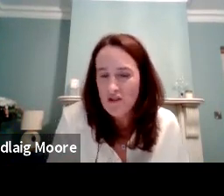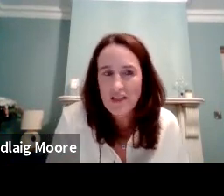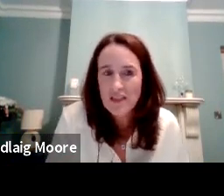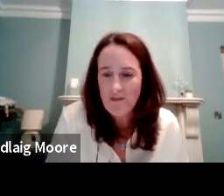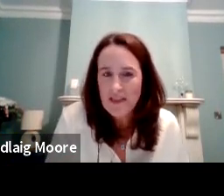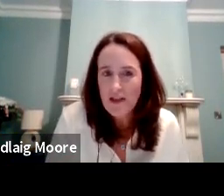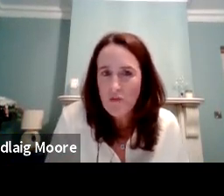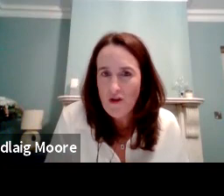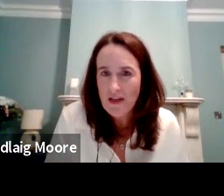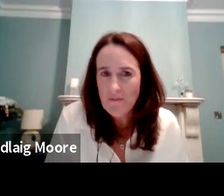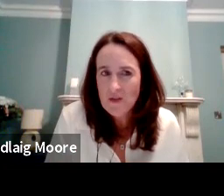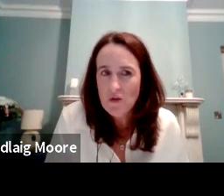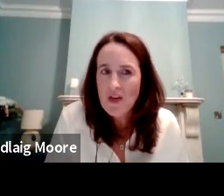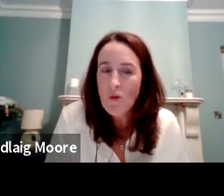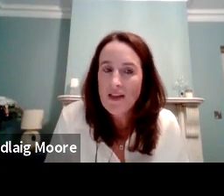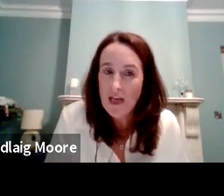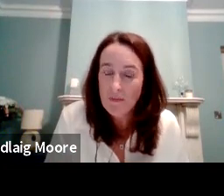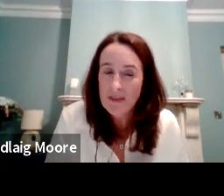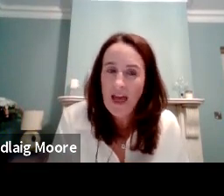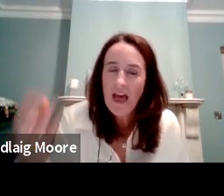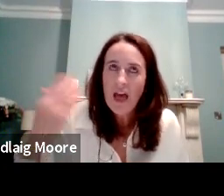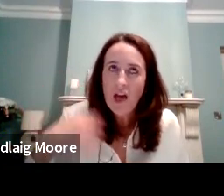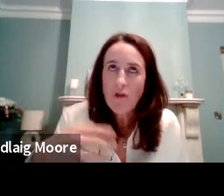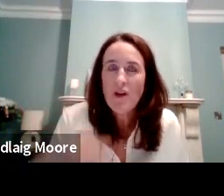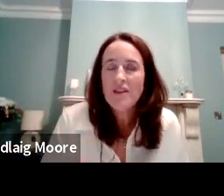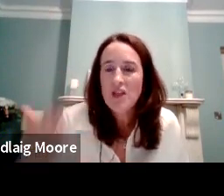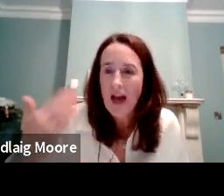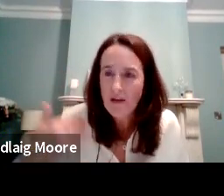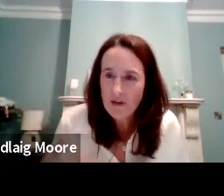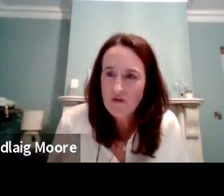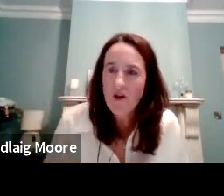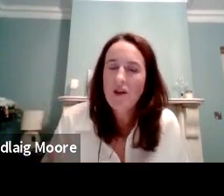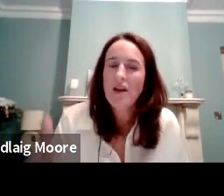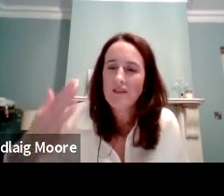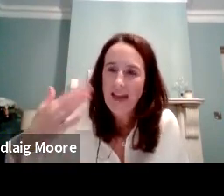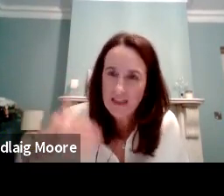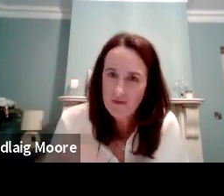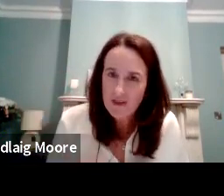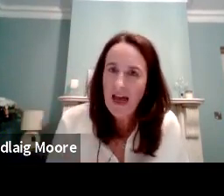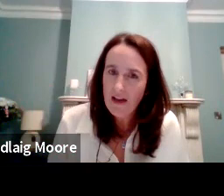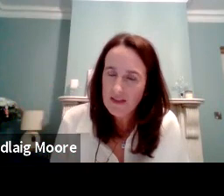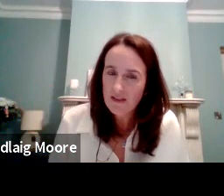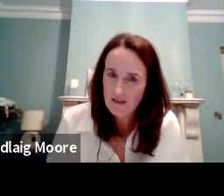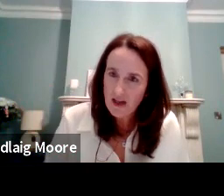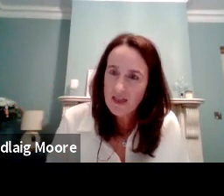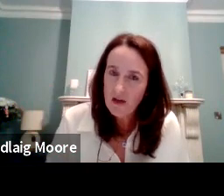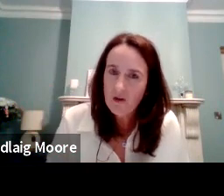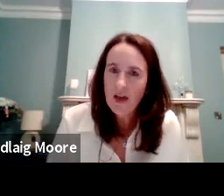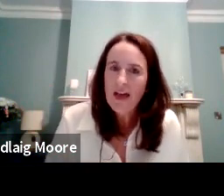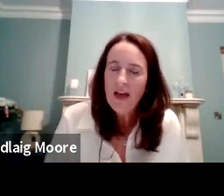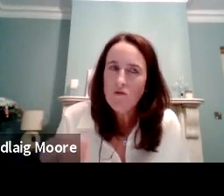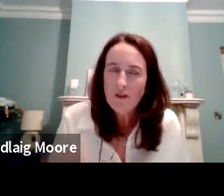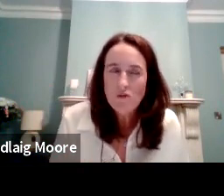I just need to give myself a break. So then what helps? If you find that you have withdrawn and the activity has gone